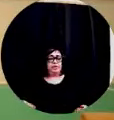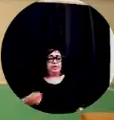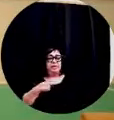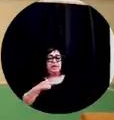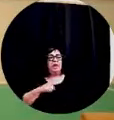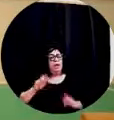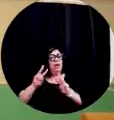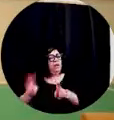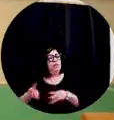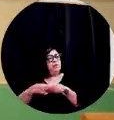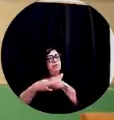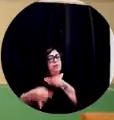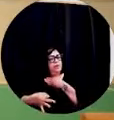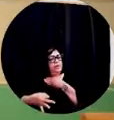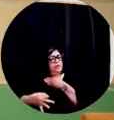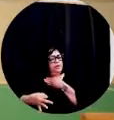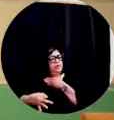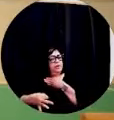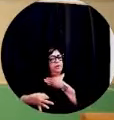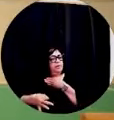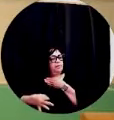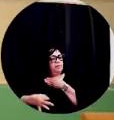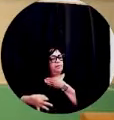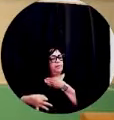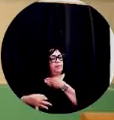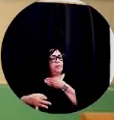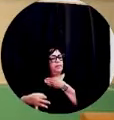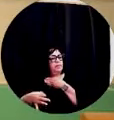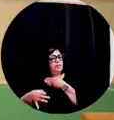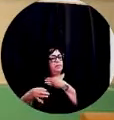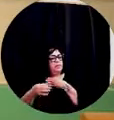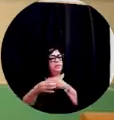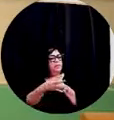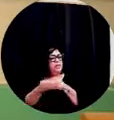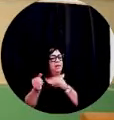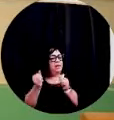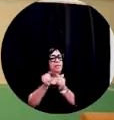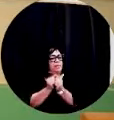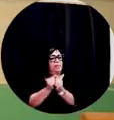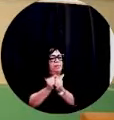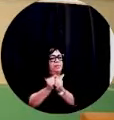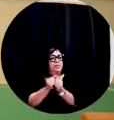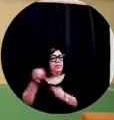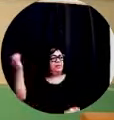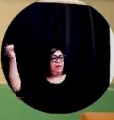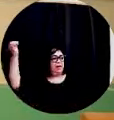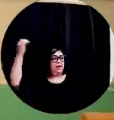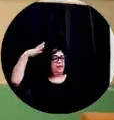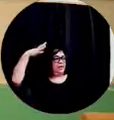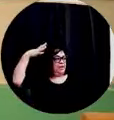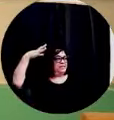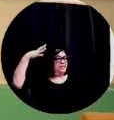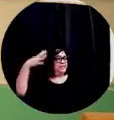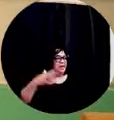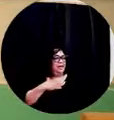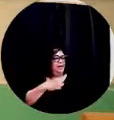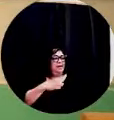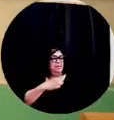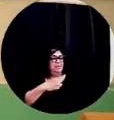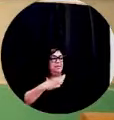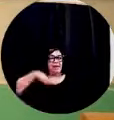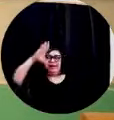and with the grace of my, there go my husband. With the grace of my cousin,